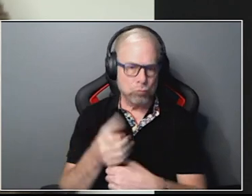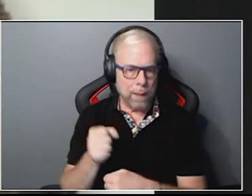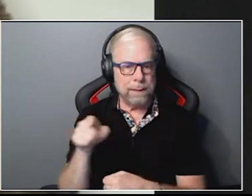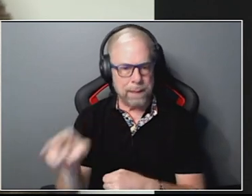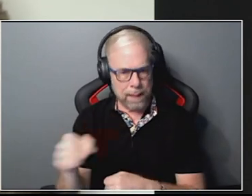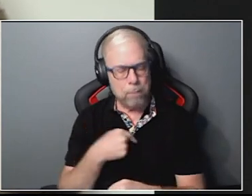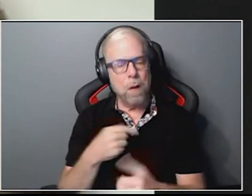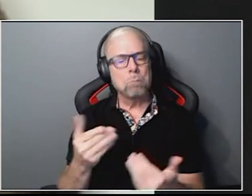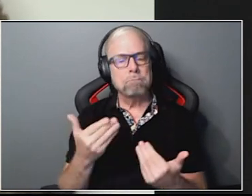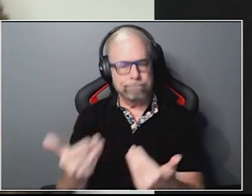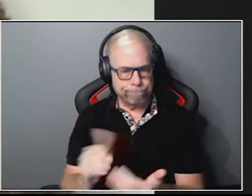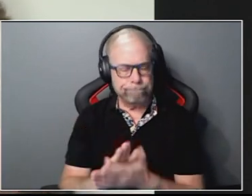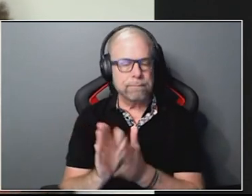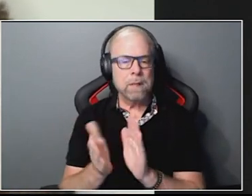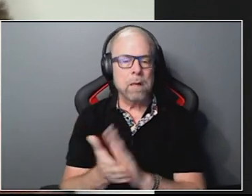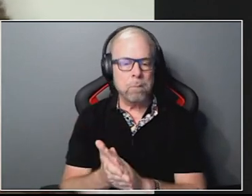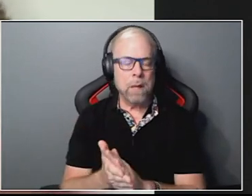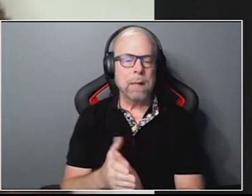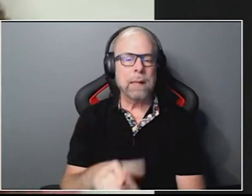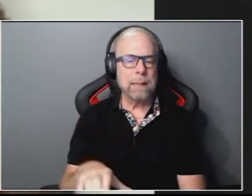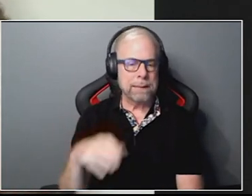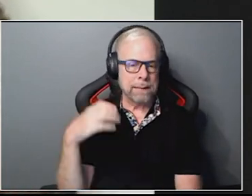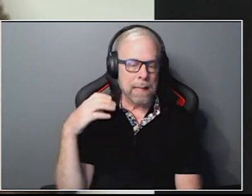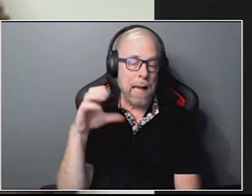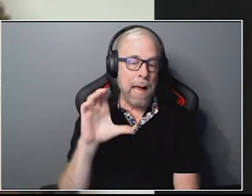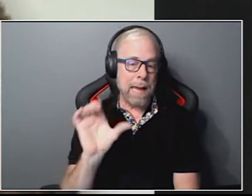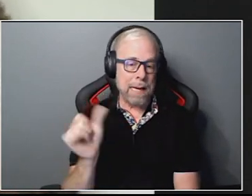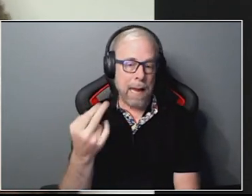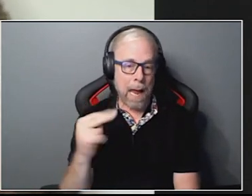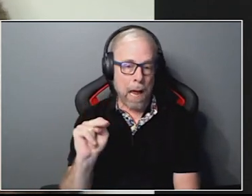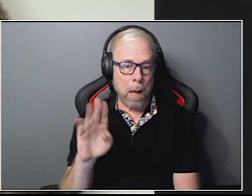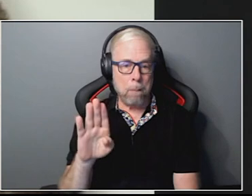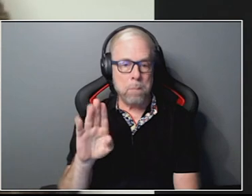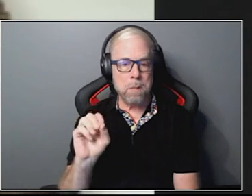we get to Nicaragua. Oh, and the reason why